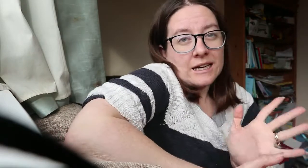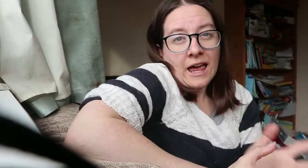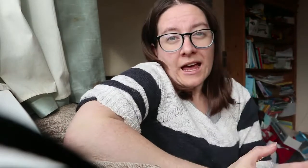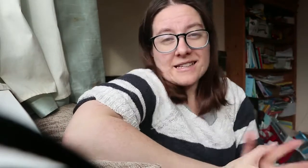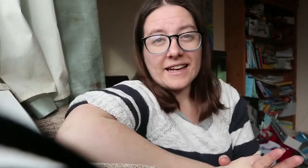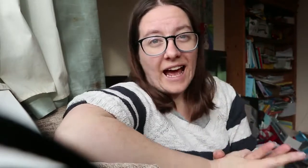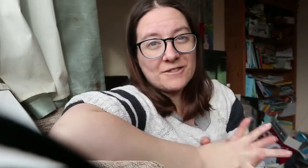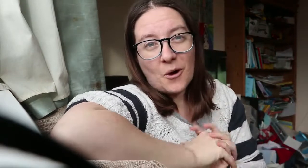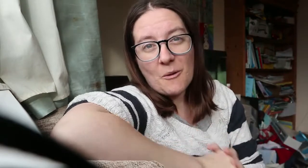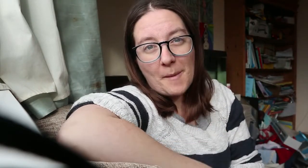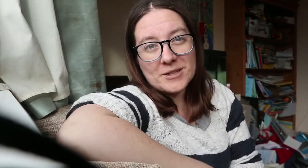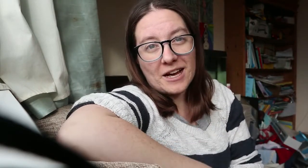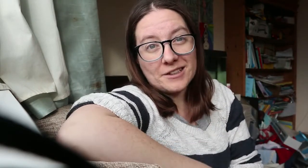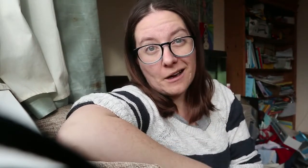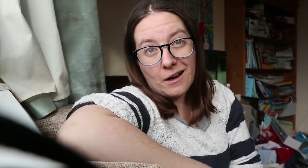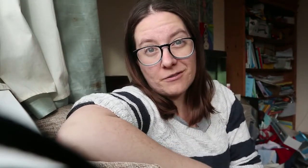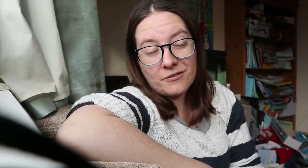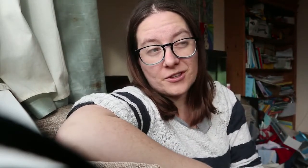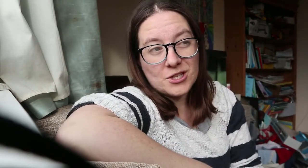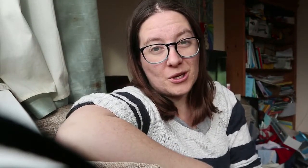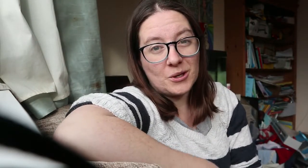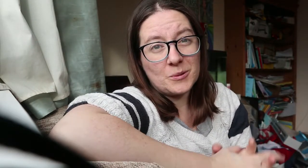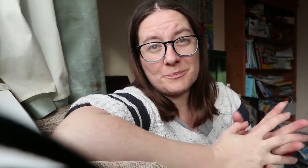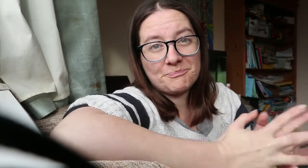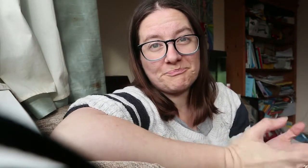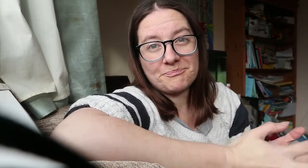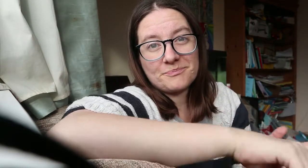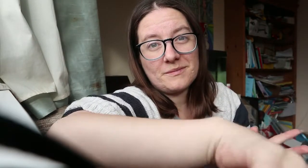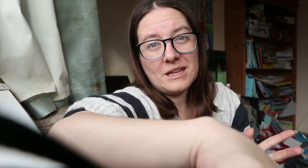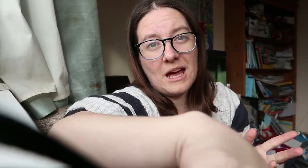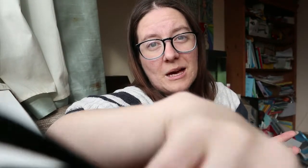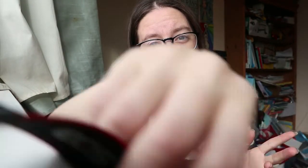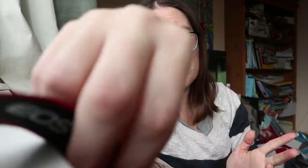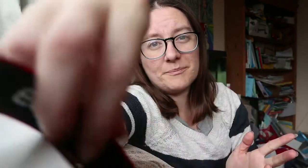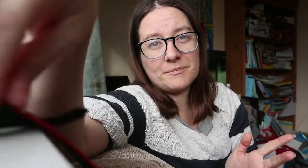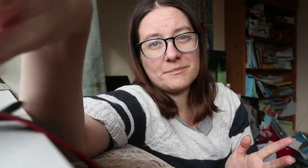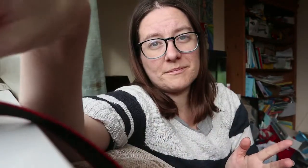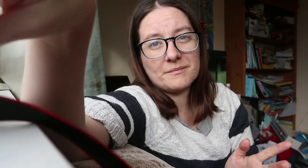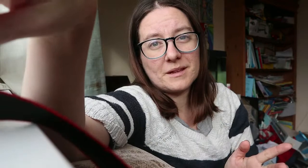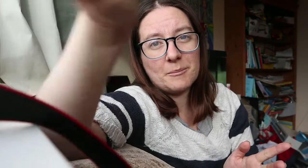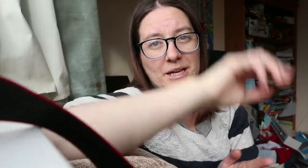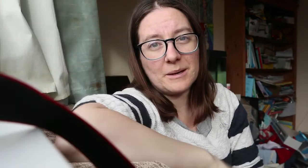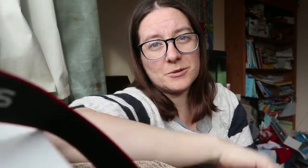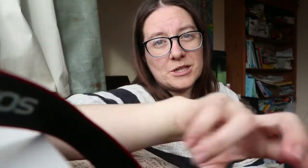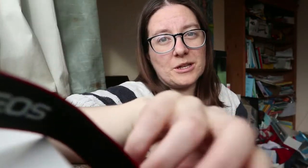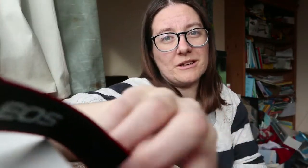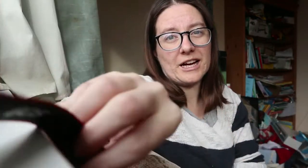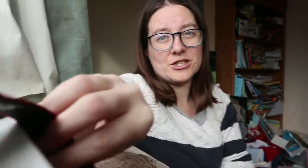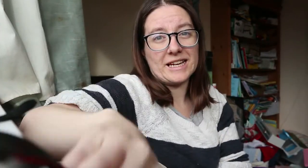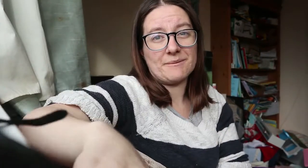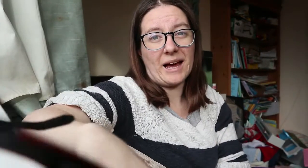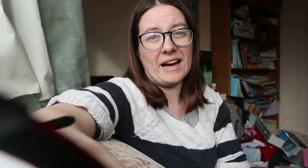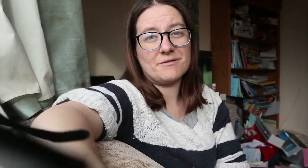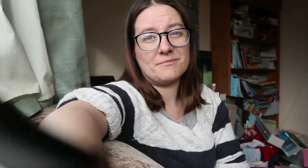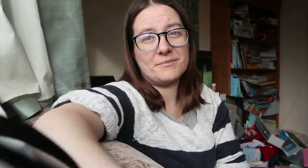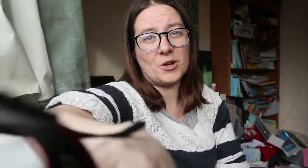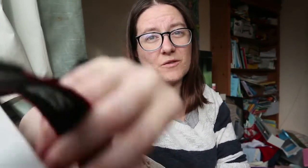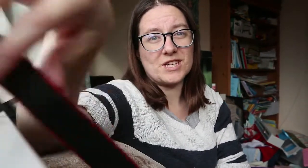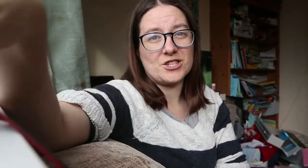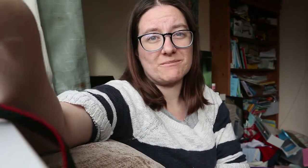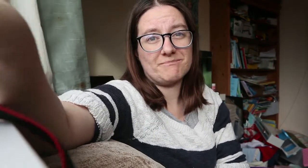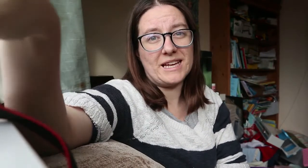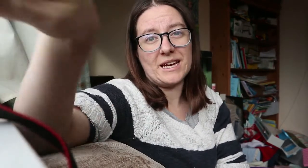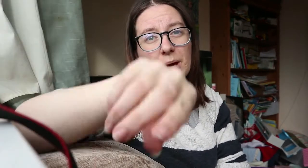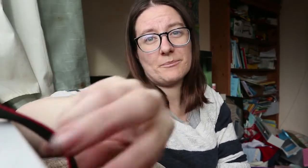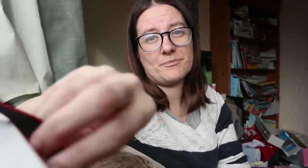certainly have not remembered enough to, um, be able to actually have a